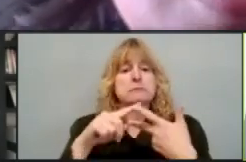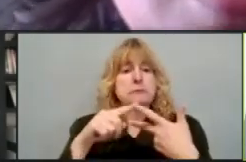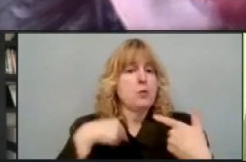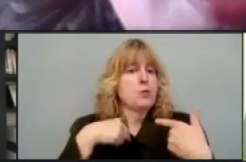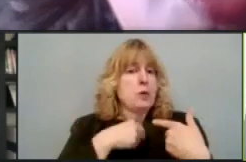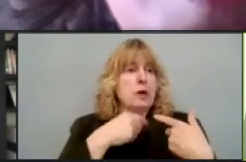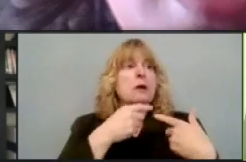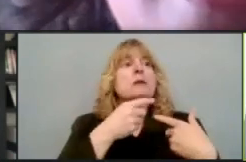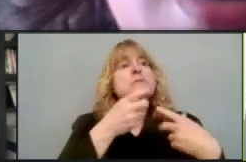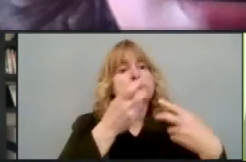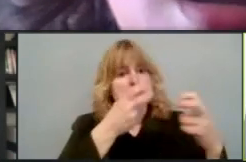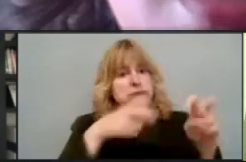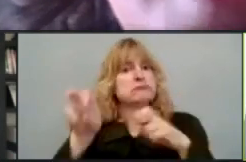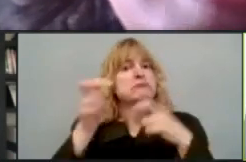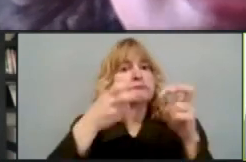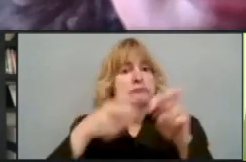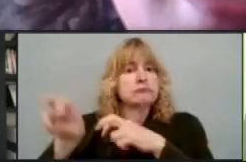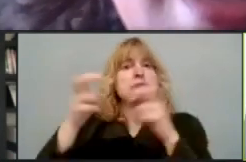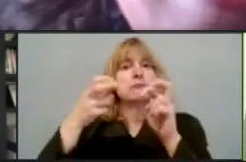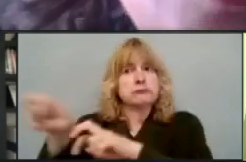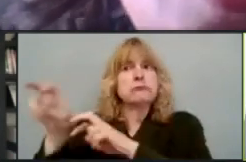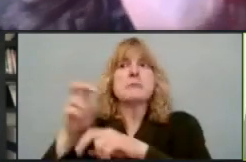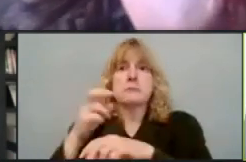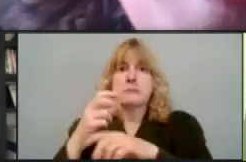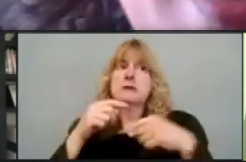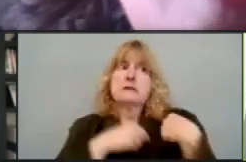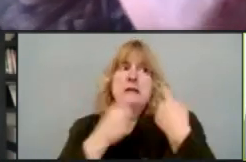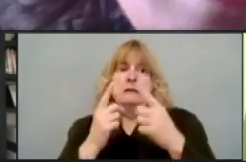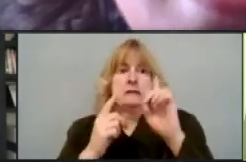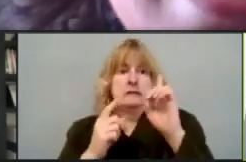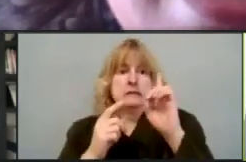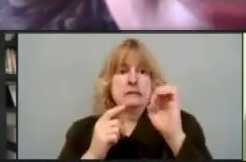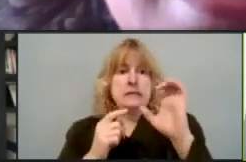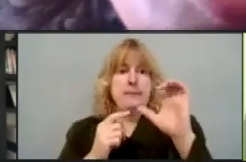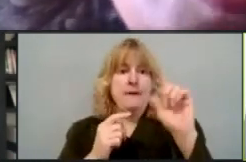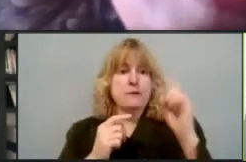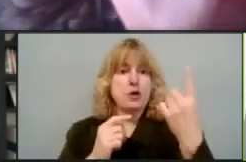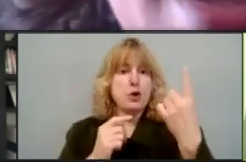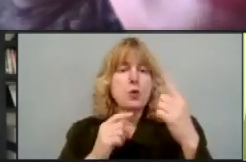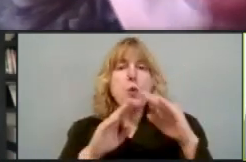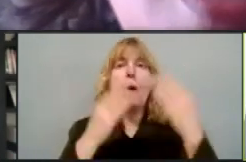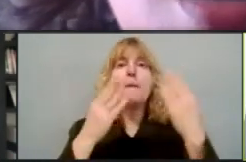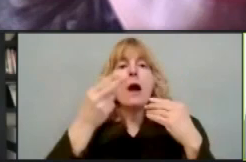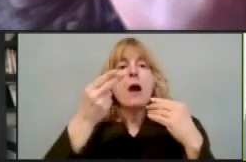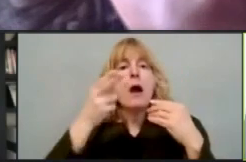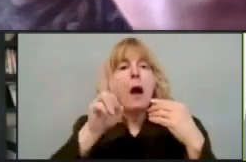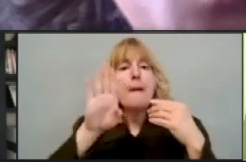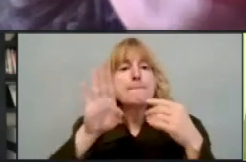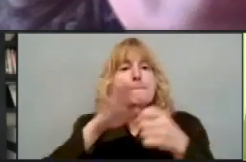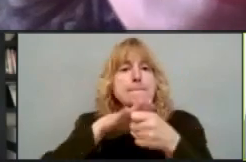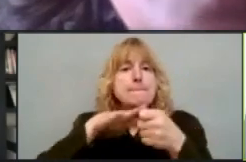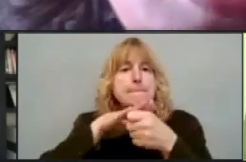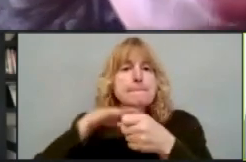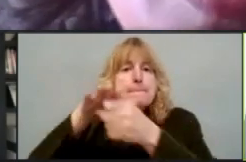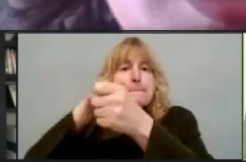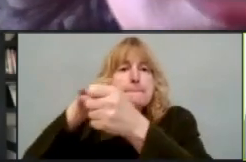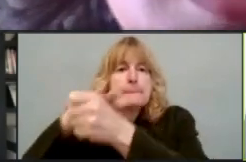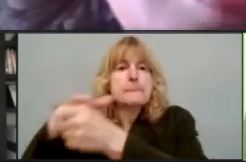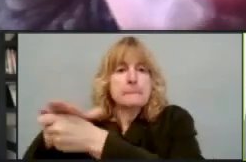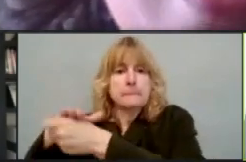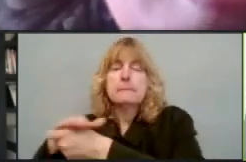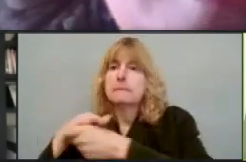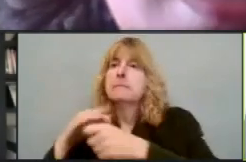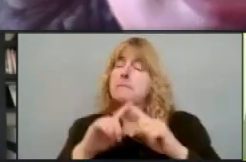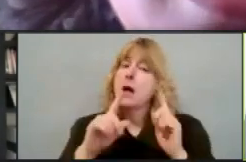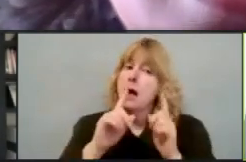December 1st with the opening of our hubs. And so with that was an intent to provide full service resources